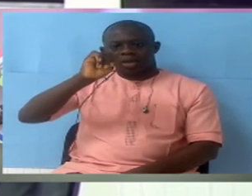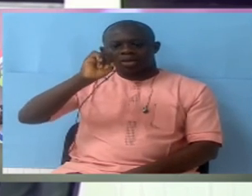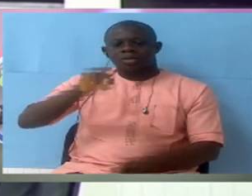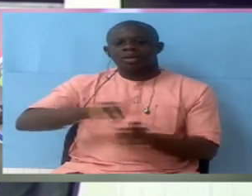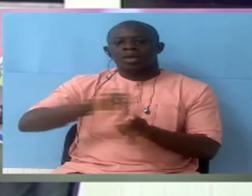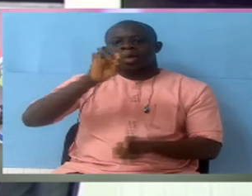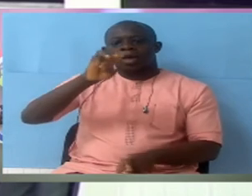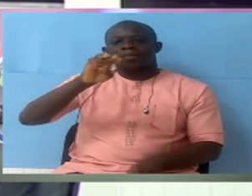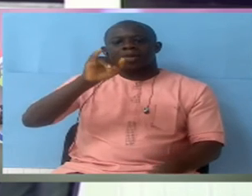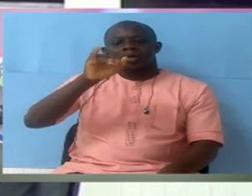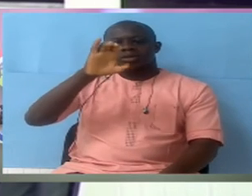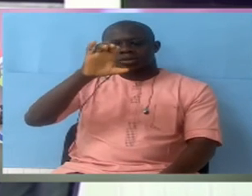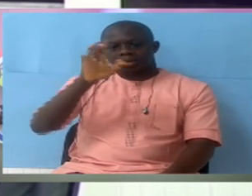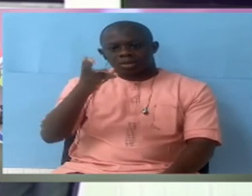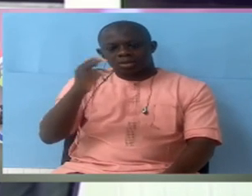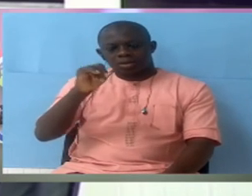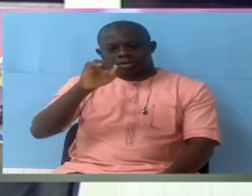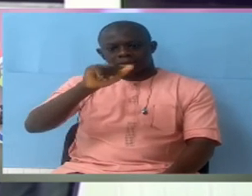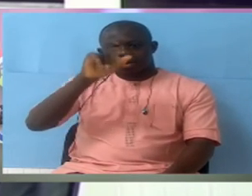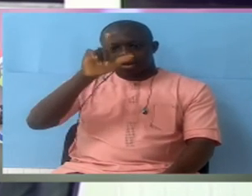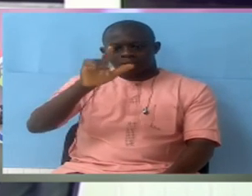Modu Jaju alias Rambo. Ñuko oyé Rambo.